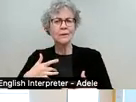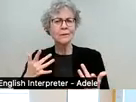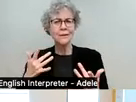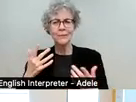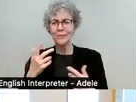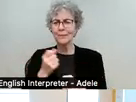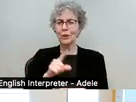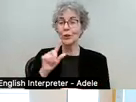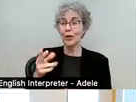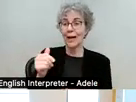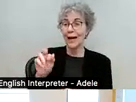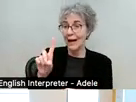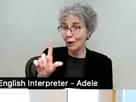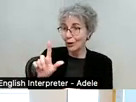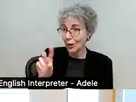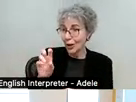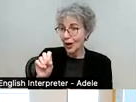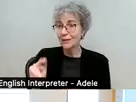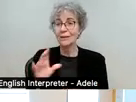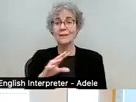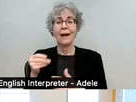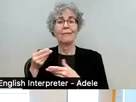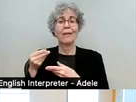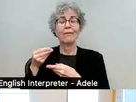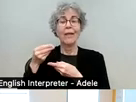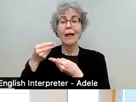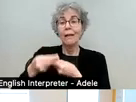Harold Lawson and that the legacy that's been on site there